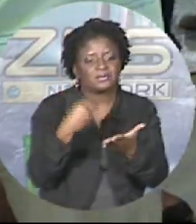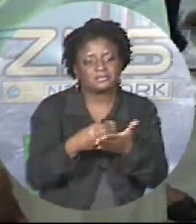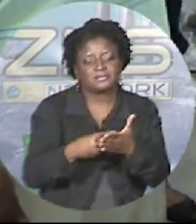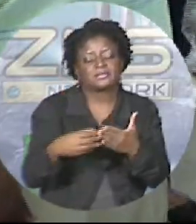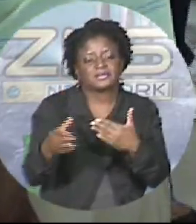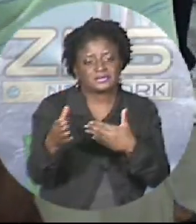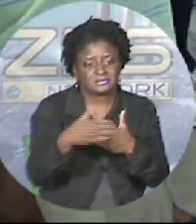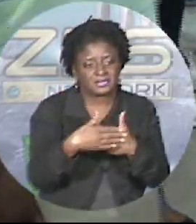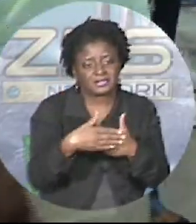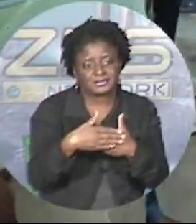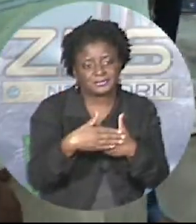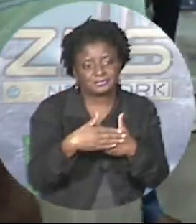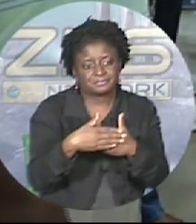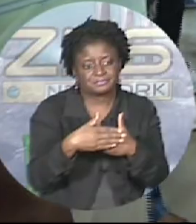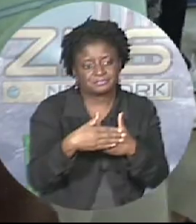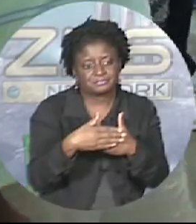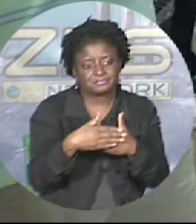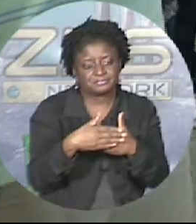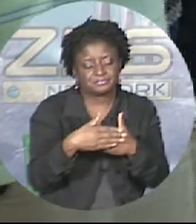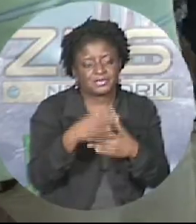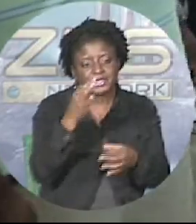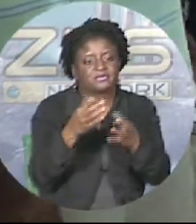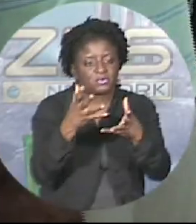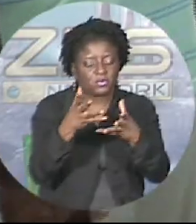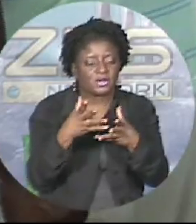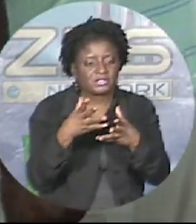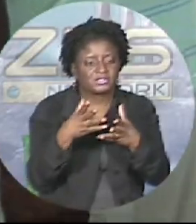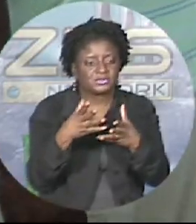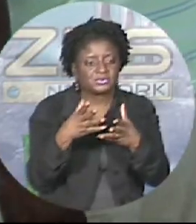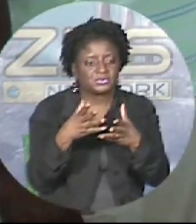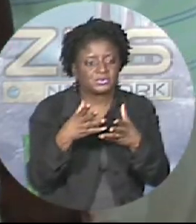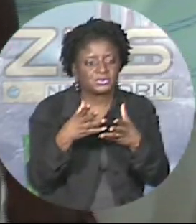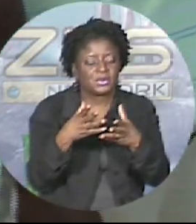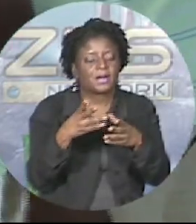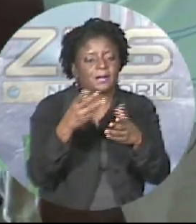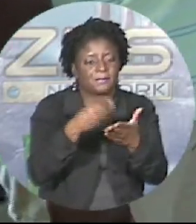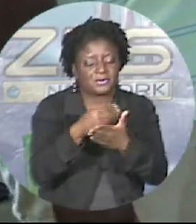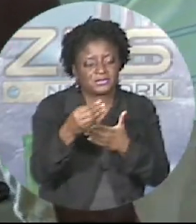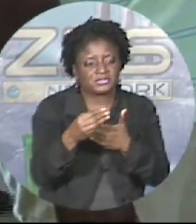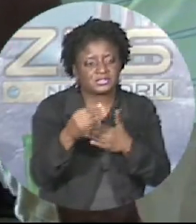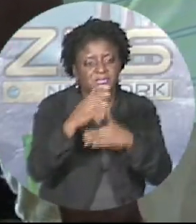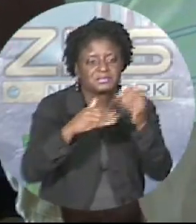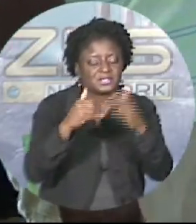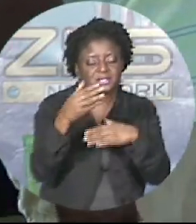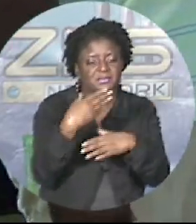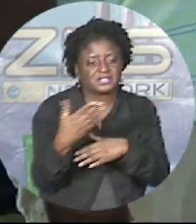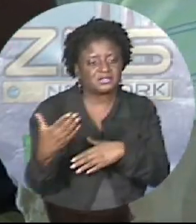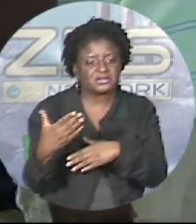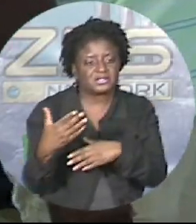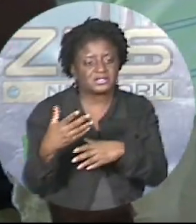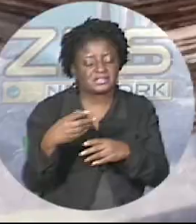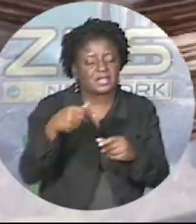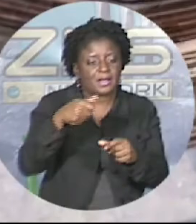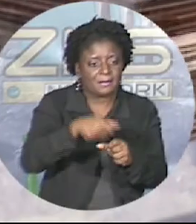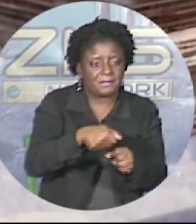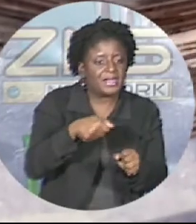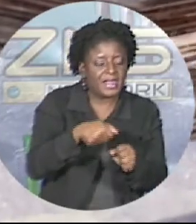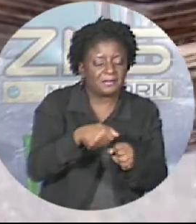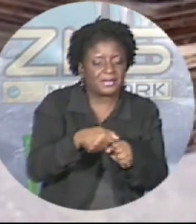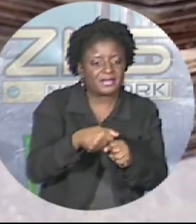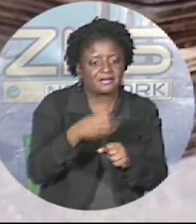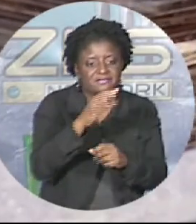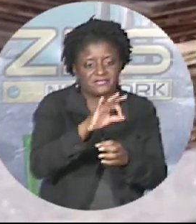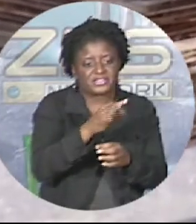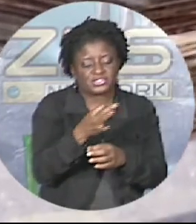under the exigency order and purchasing building materials, electrical, plumbing fixtures and materials, household furniture, furnishings,